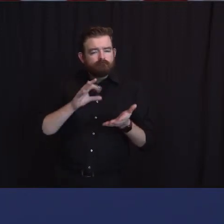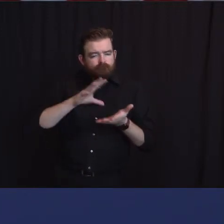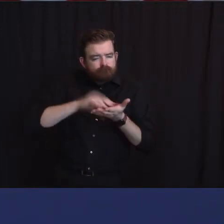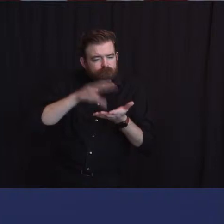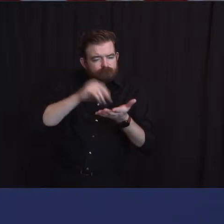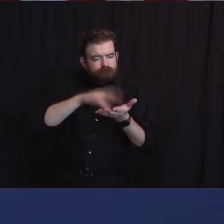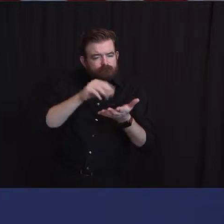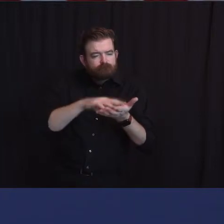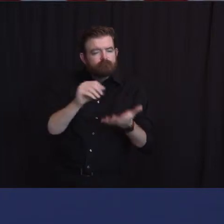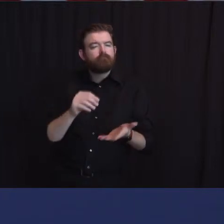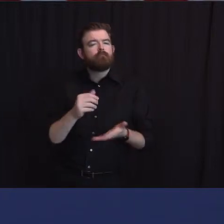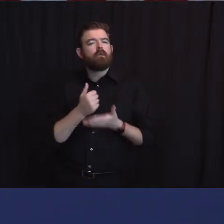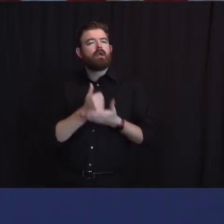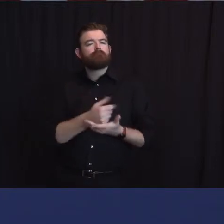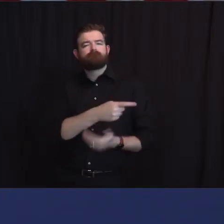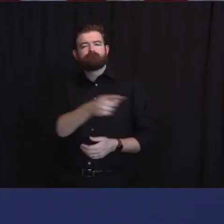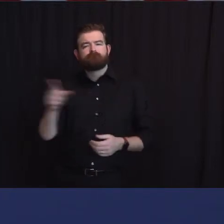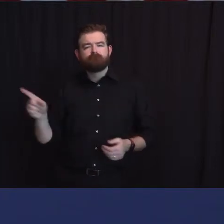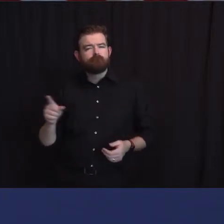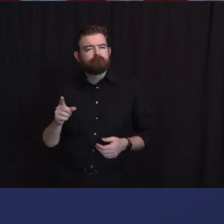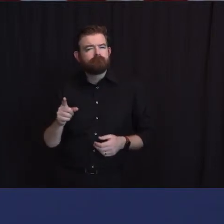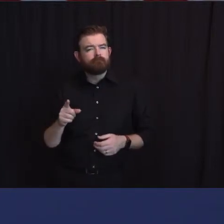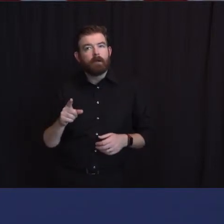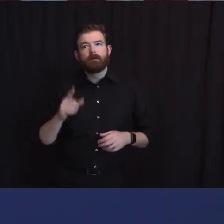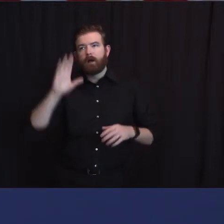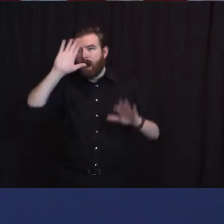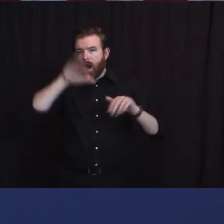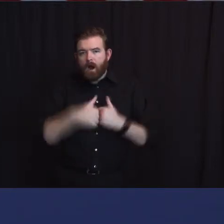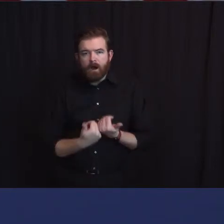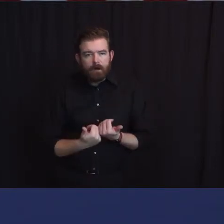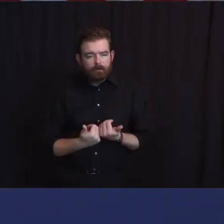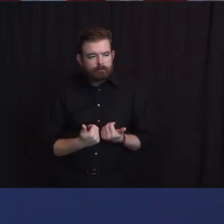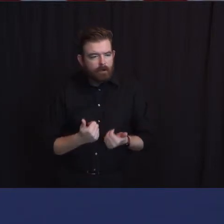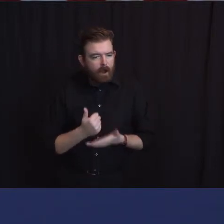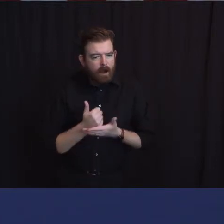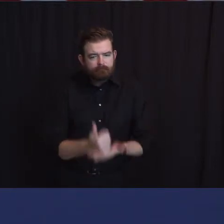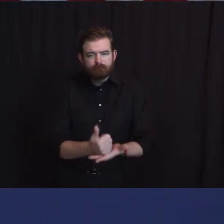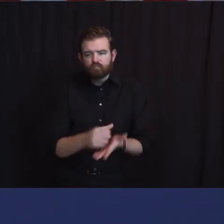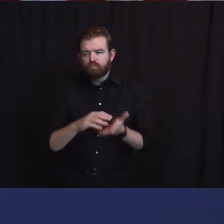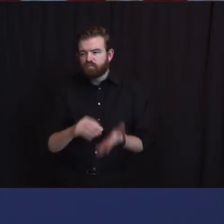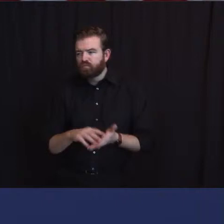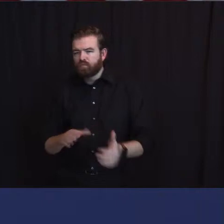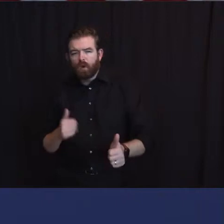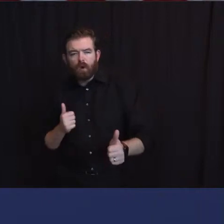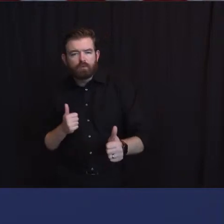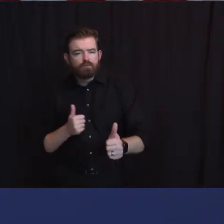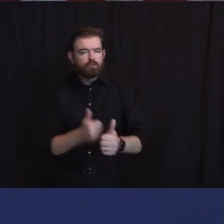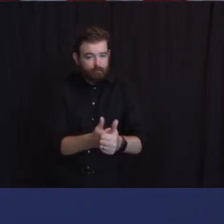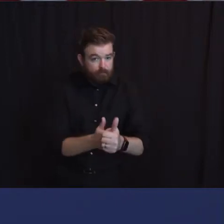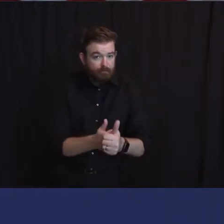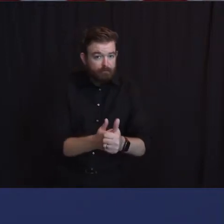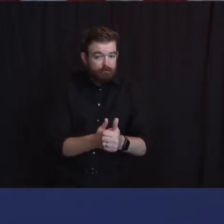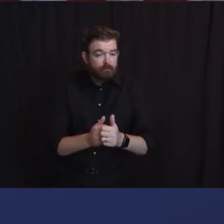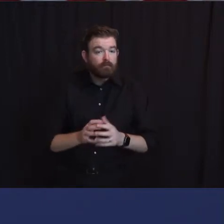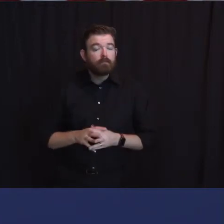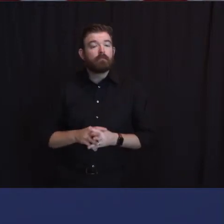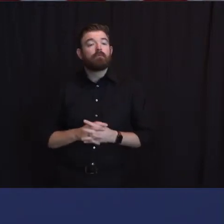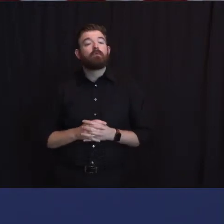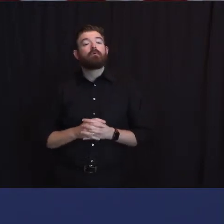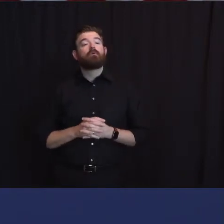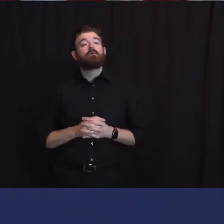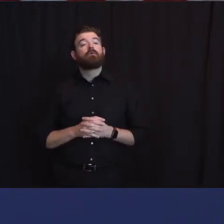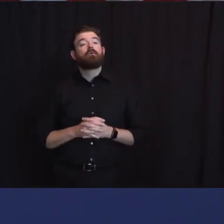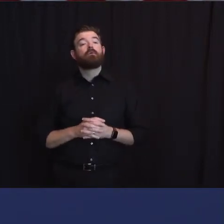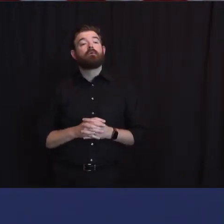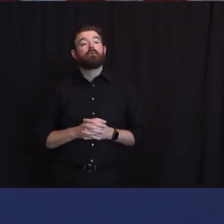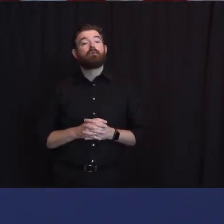students. We will be accepting comment until Thursday, June 3rd, 2021. The